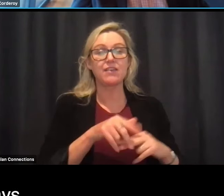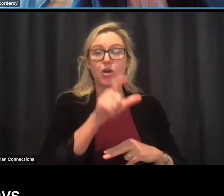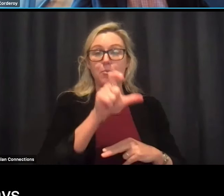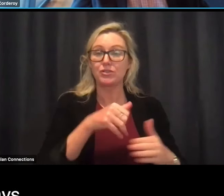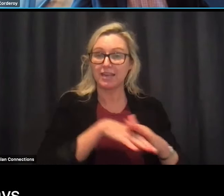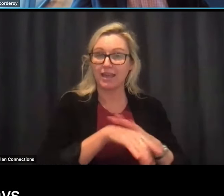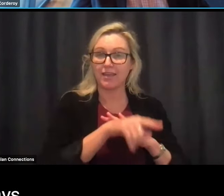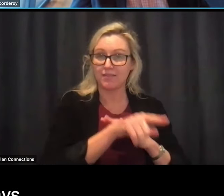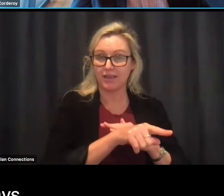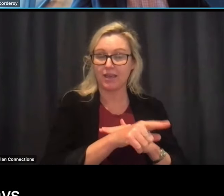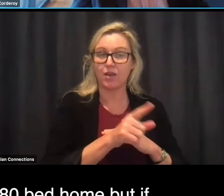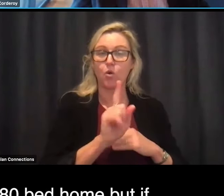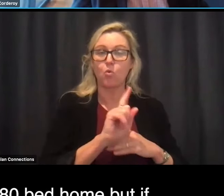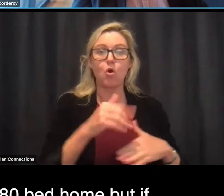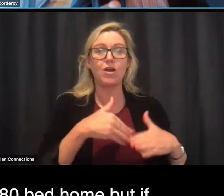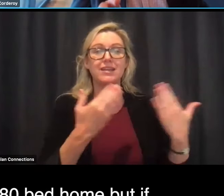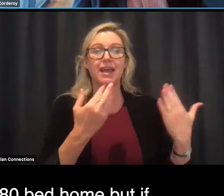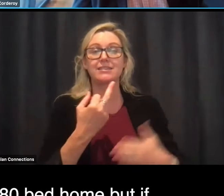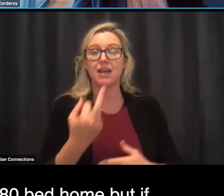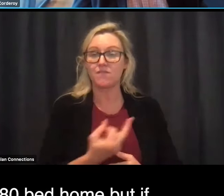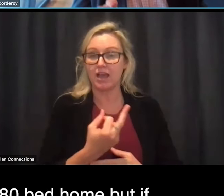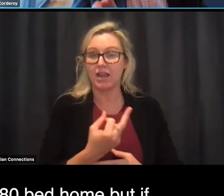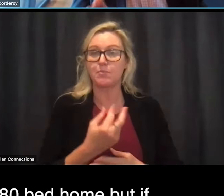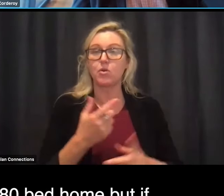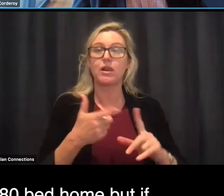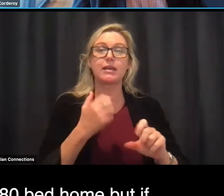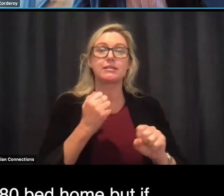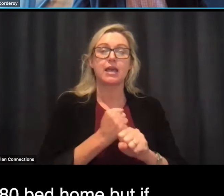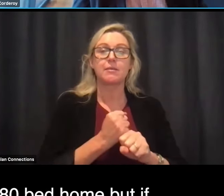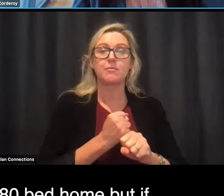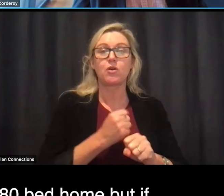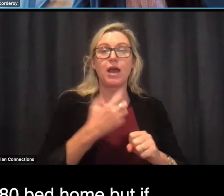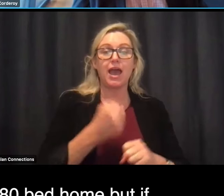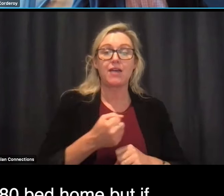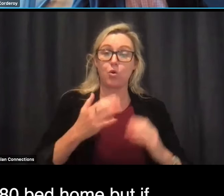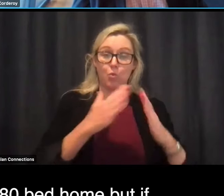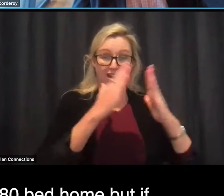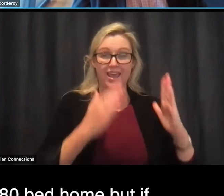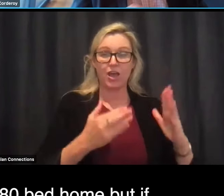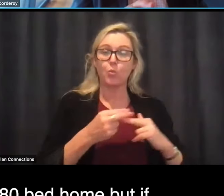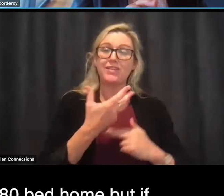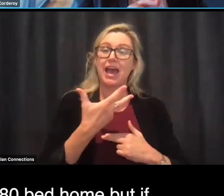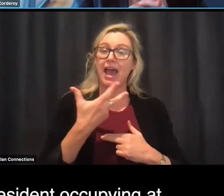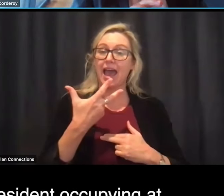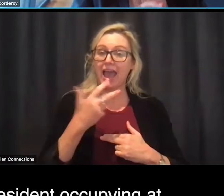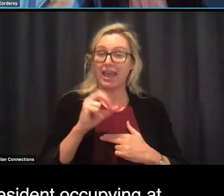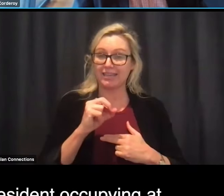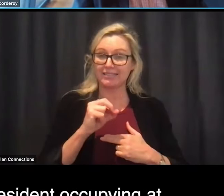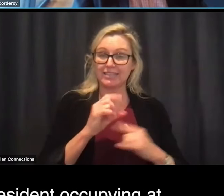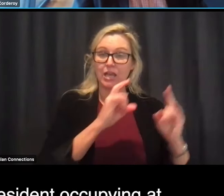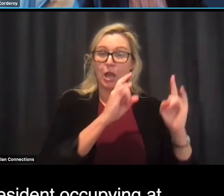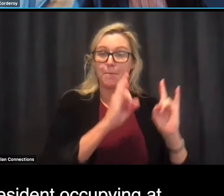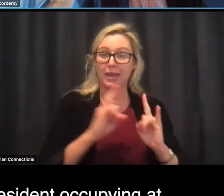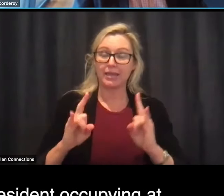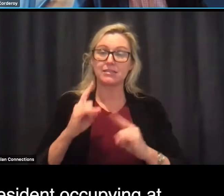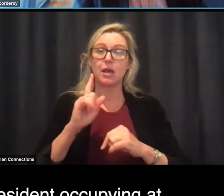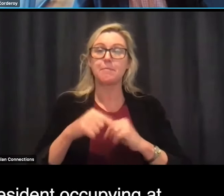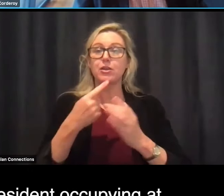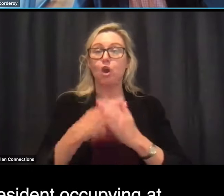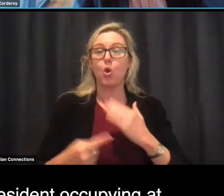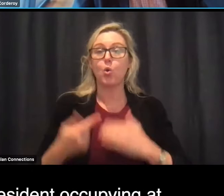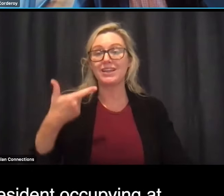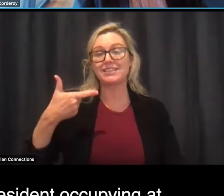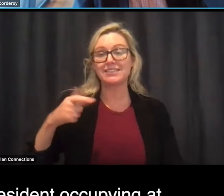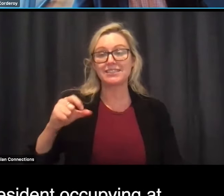available bed days. So, for example, if you've got an 80-bed home, but of which only 70 beds are